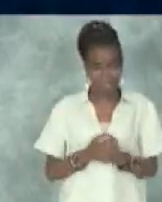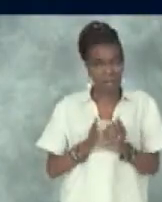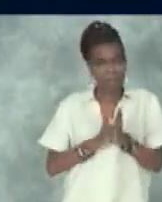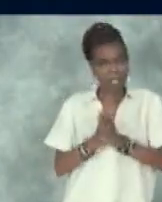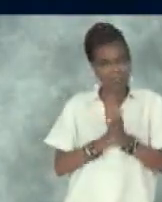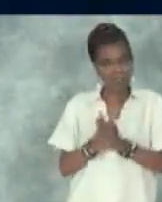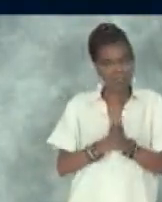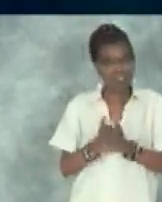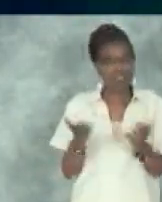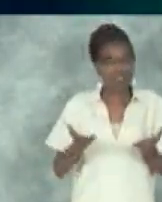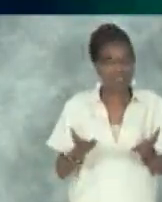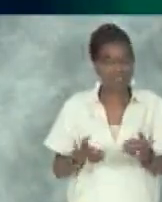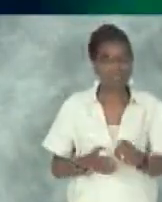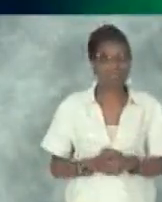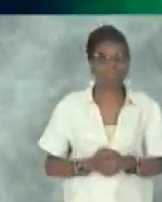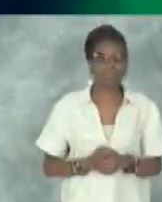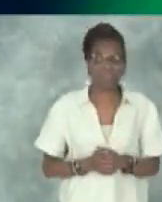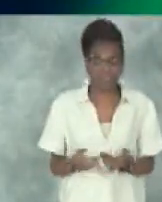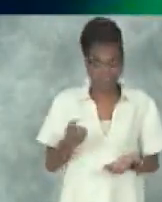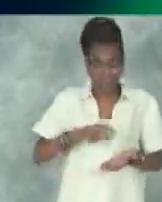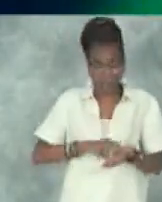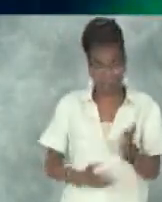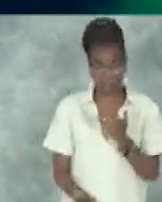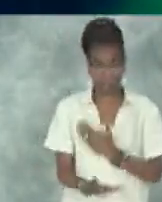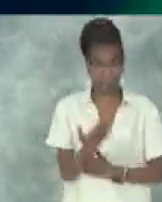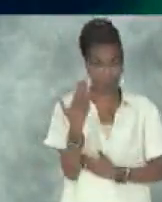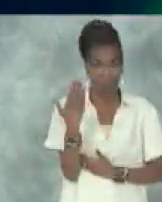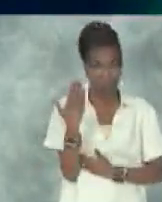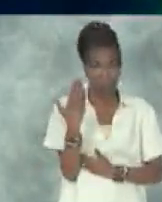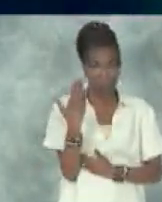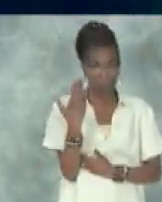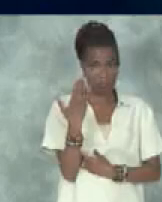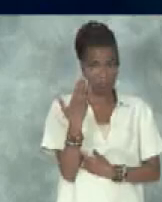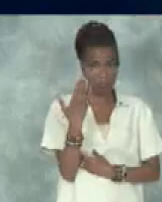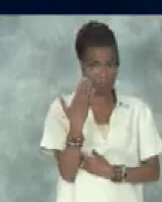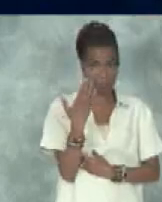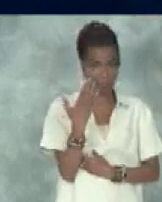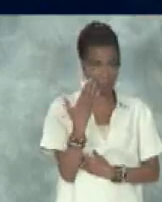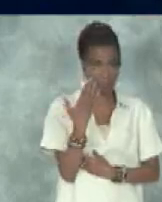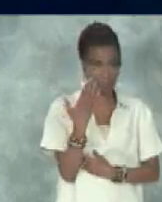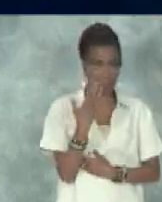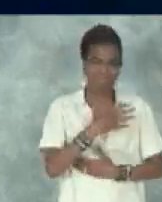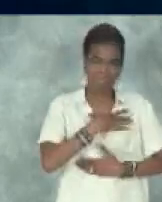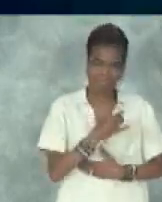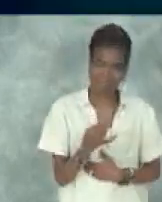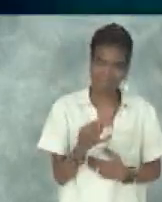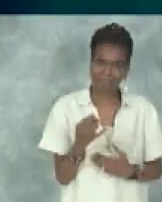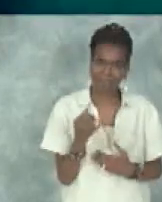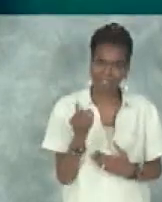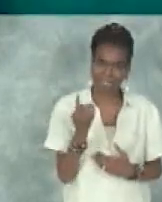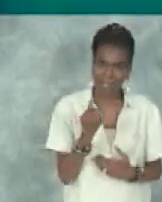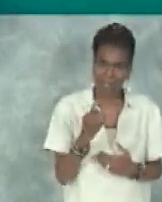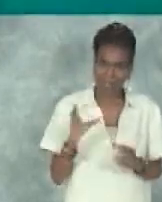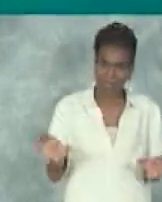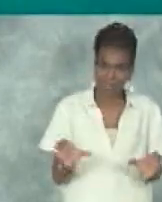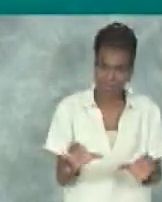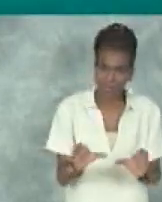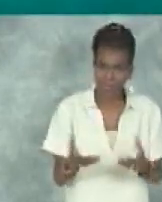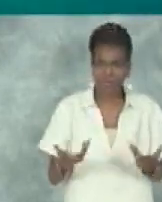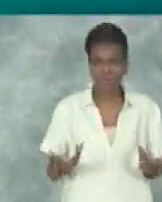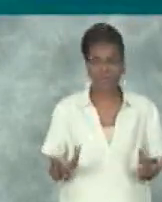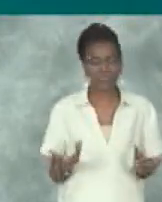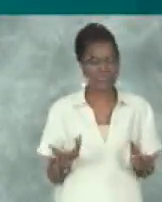and what gets me up in the morning is, you know, having something to do, having a reward, enjoyable reward at the end of